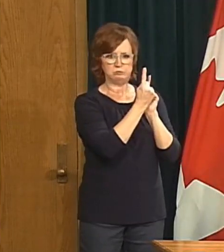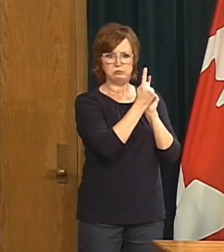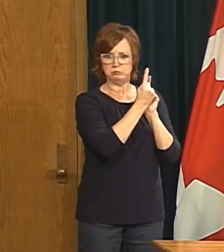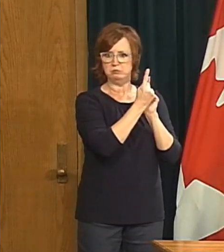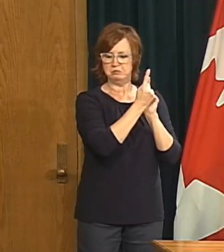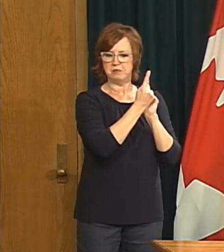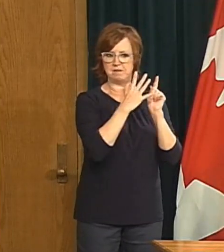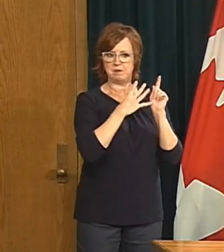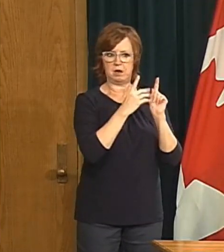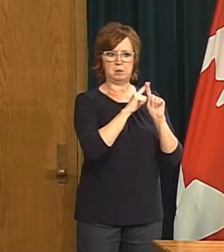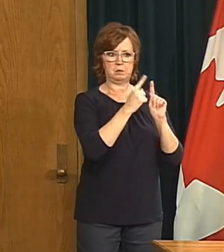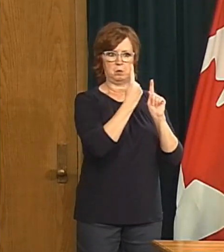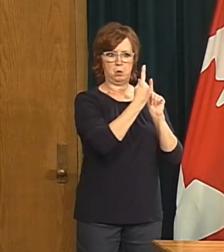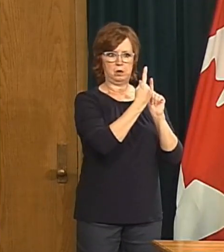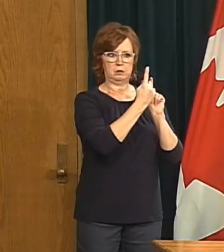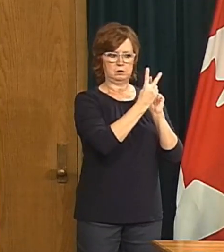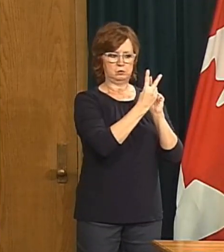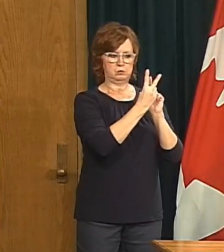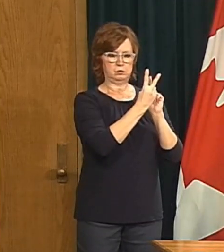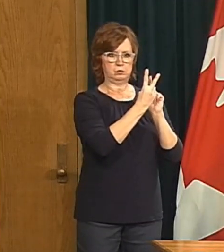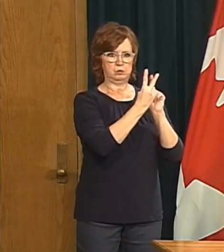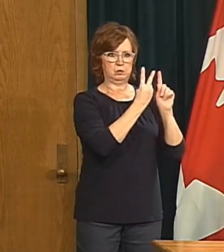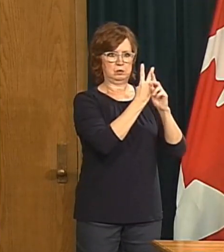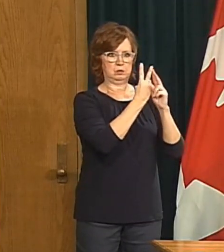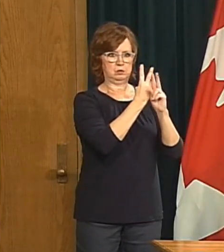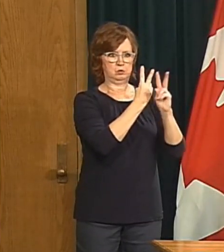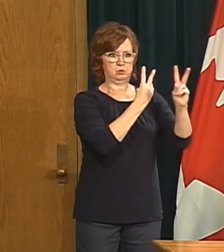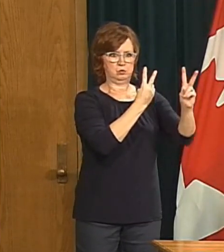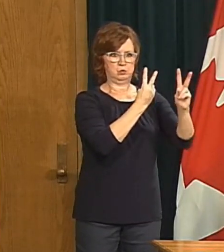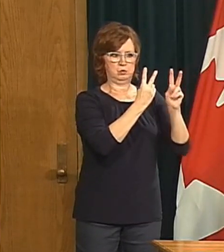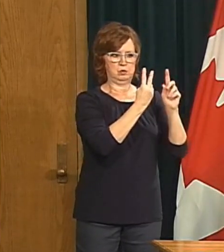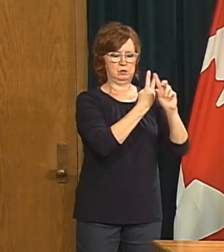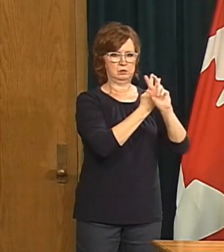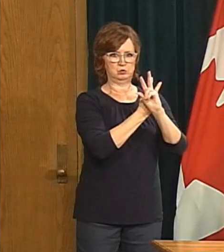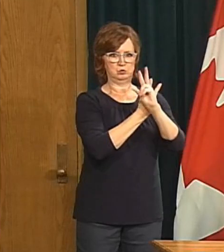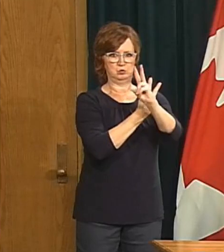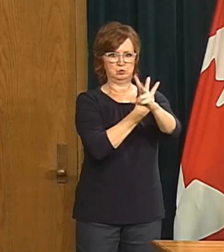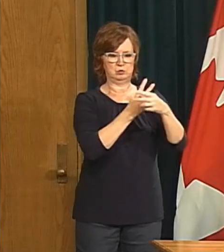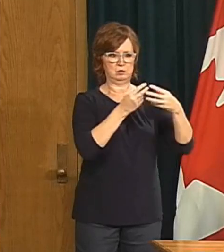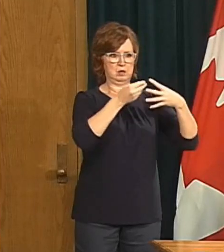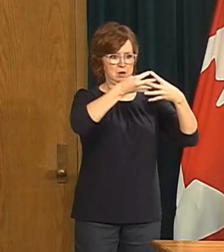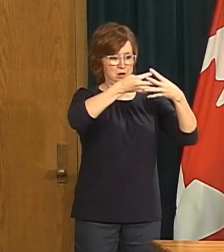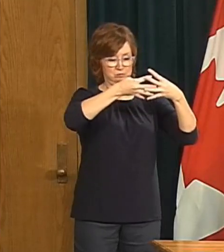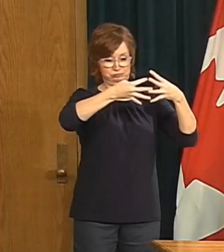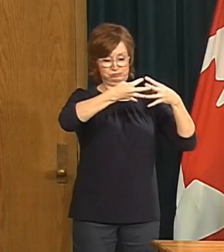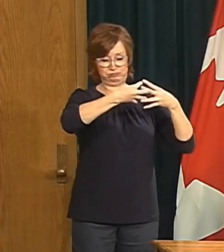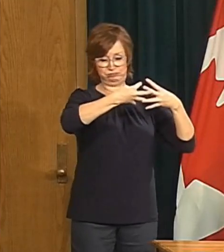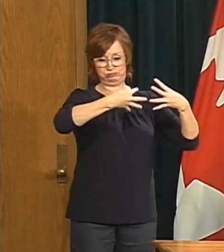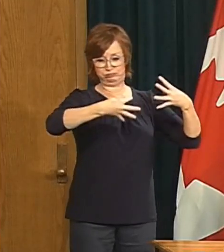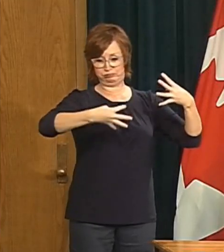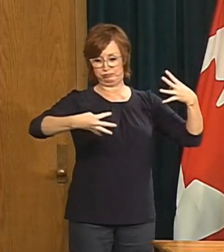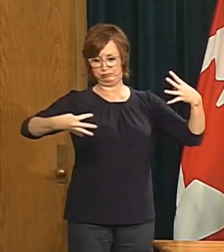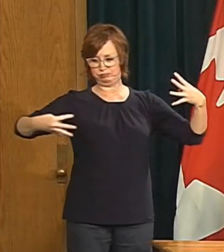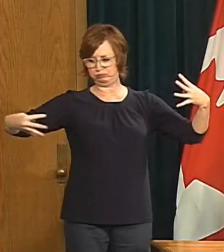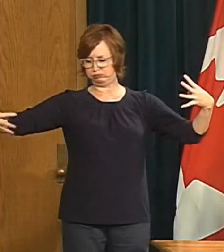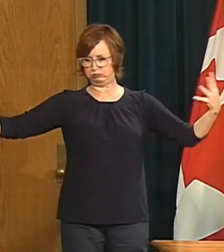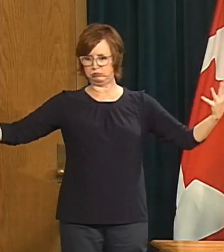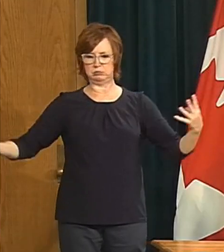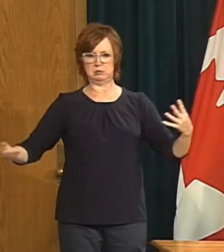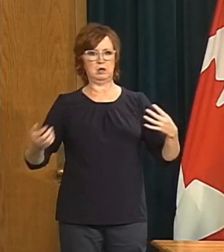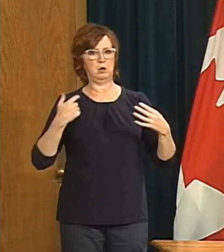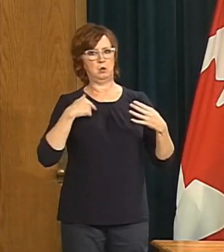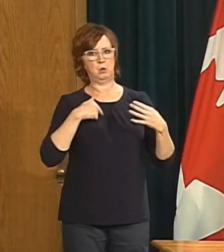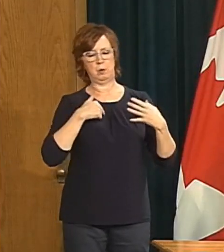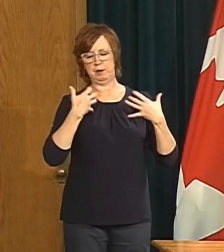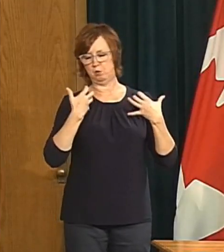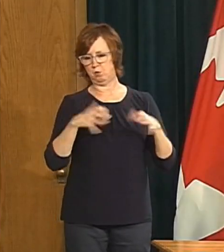community, they self-isolate immediately at home, away from household members as well as much as possible. There's no further transmission. That is what you want